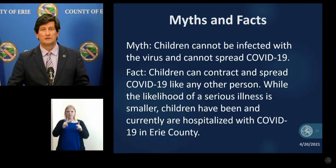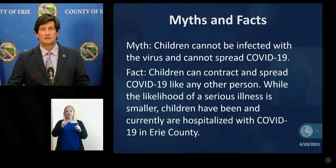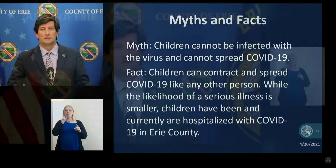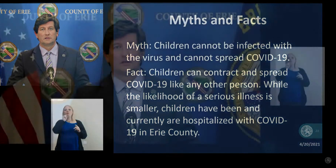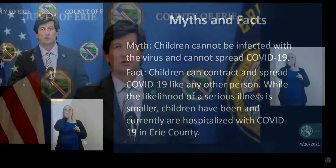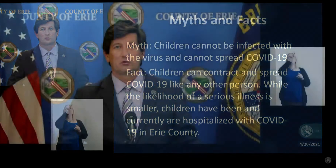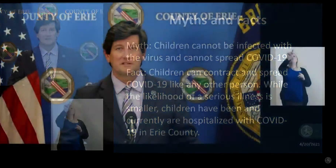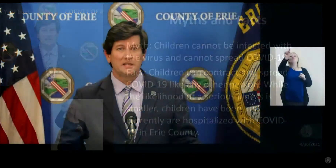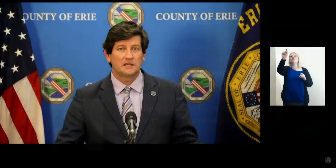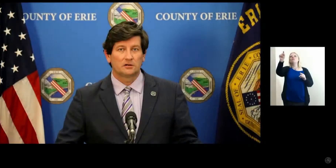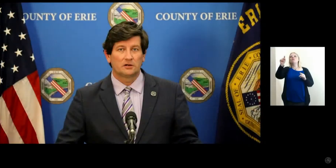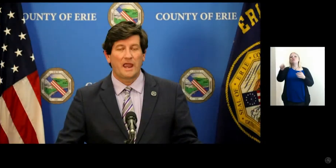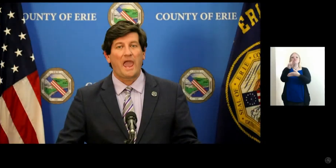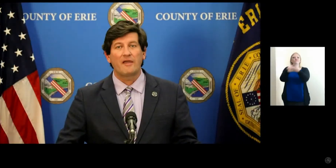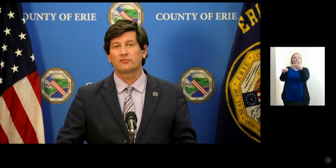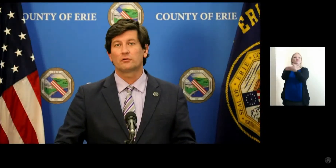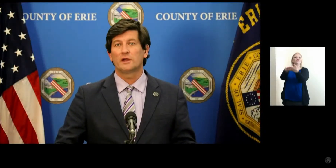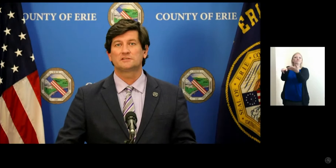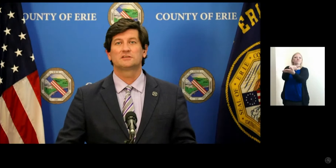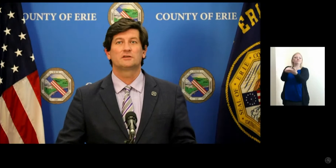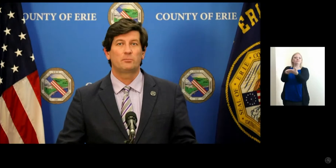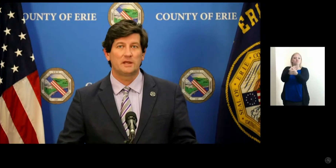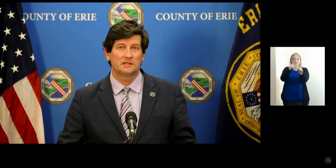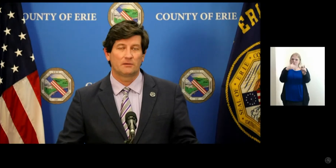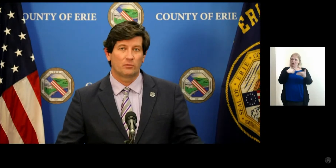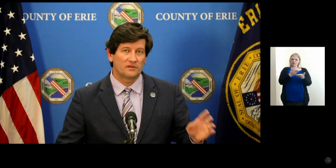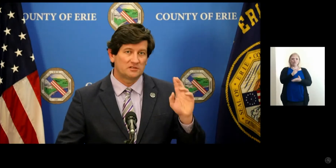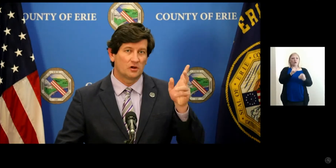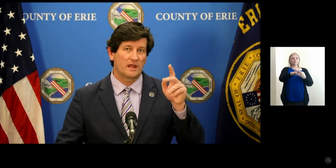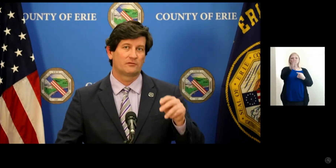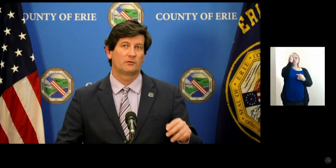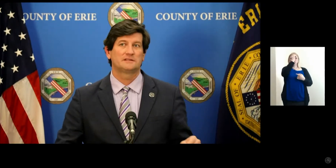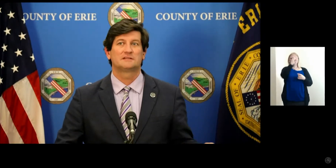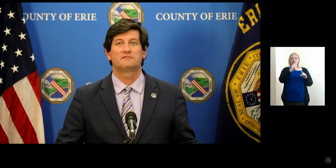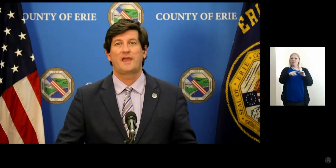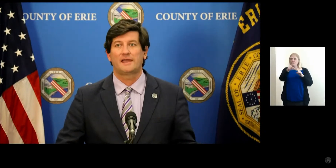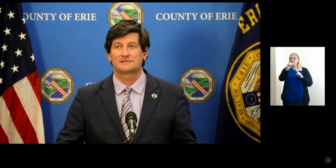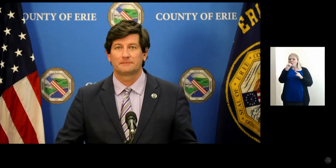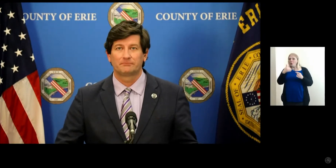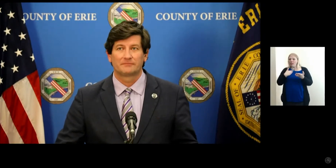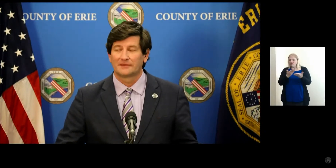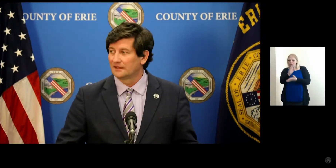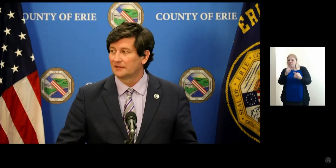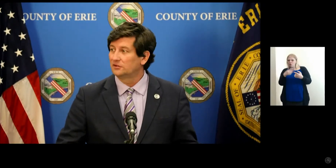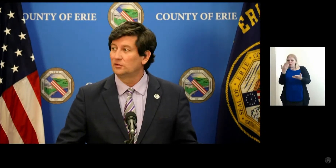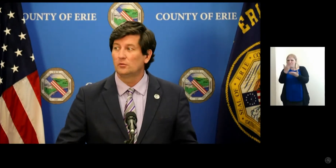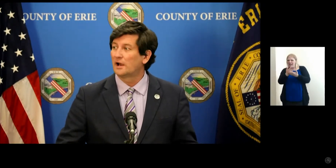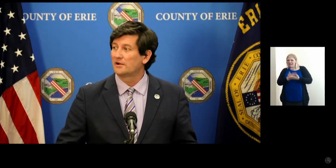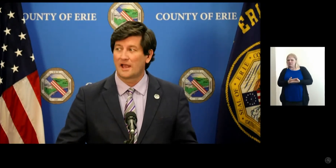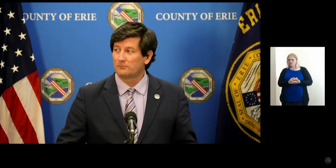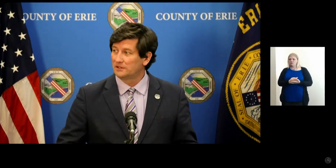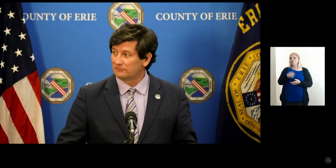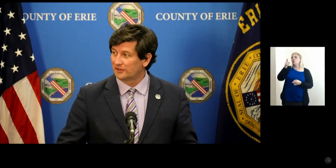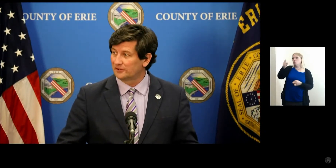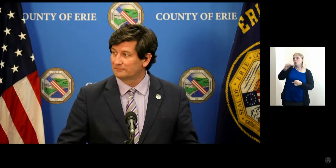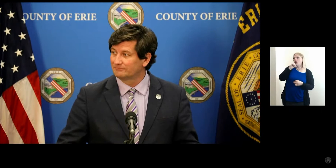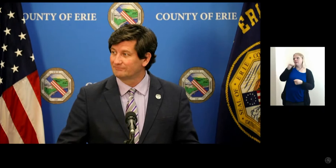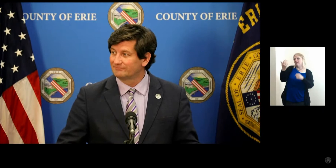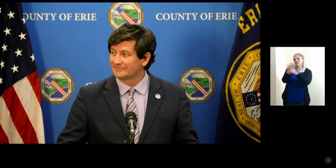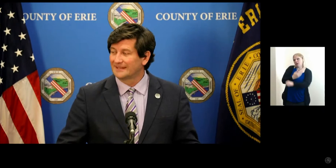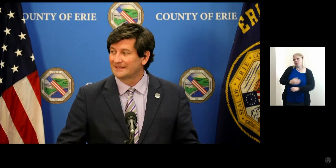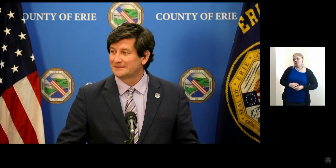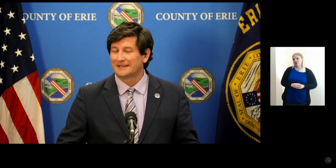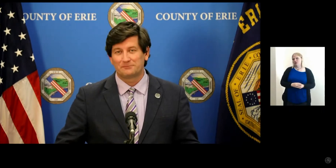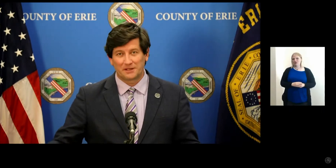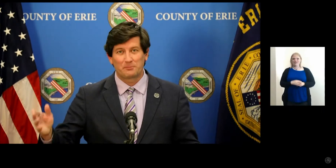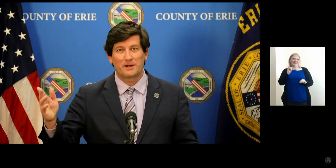there critiquing her have their right to their opinion, but they don't have the right to the facts. You are not being fired.